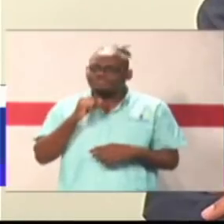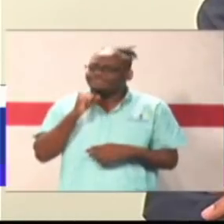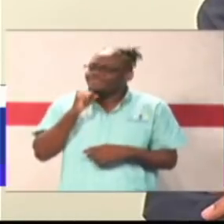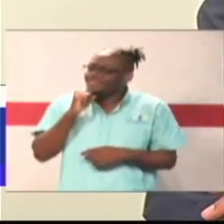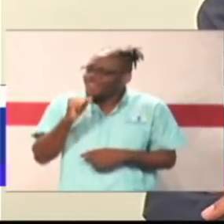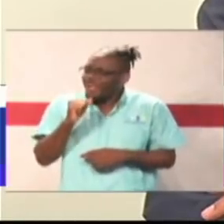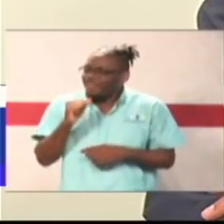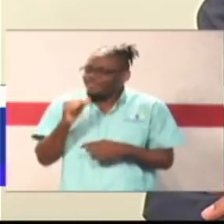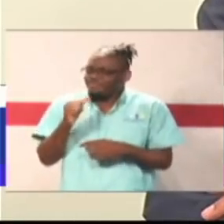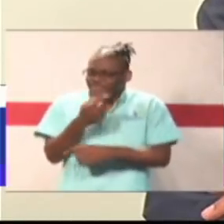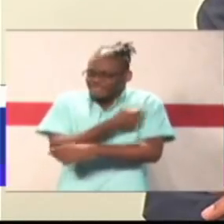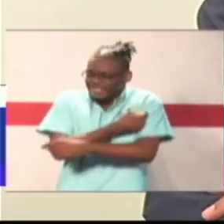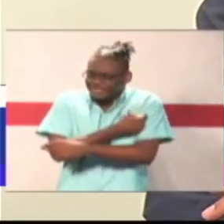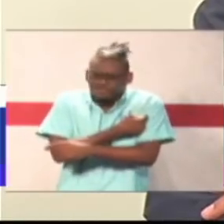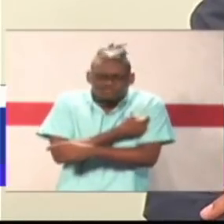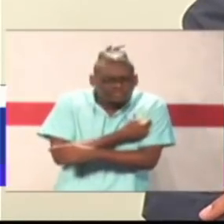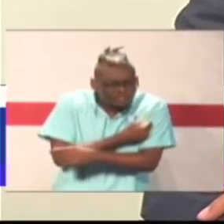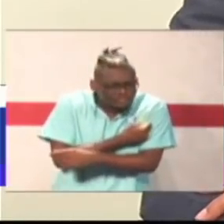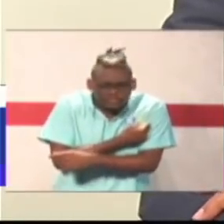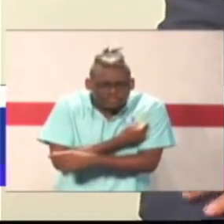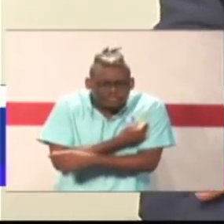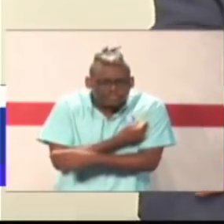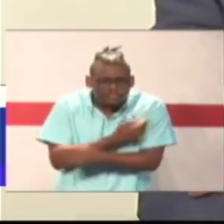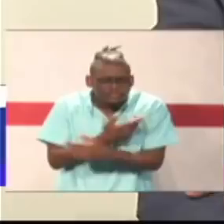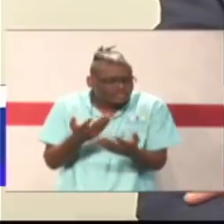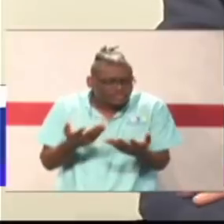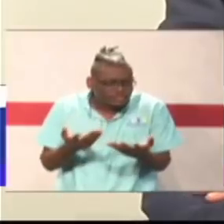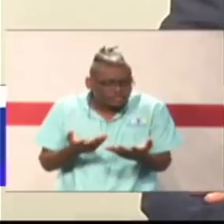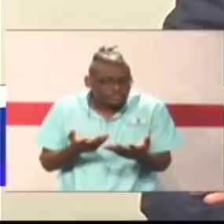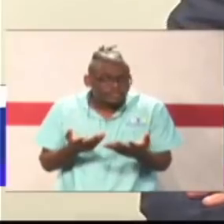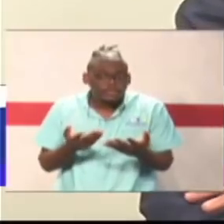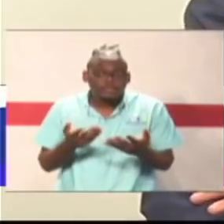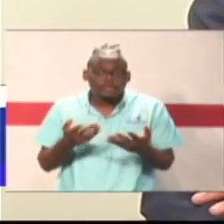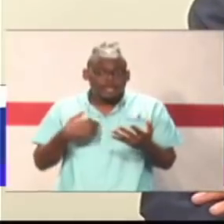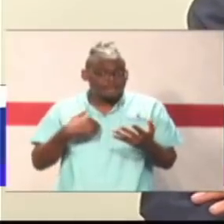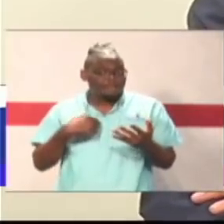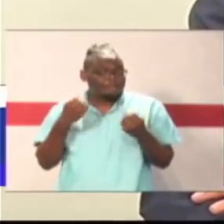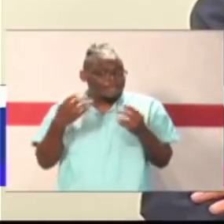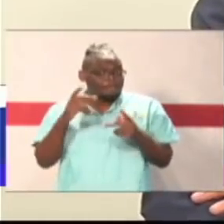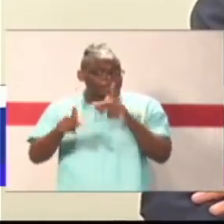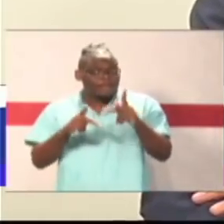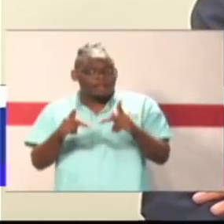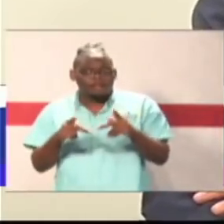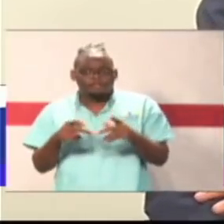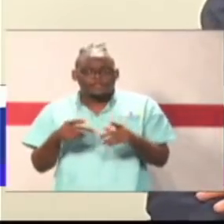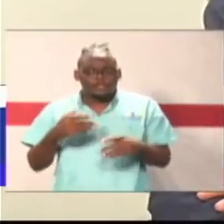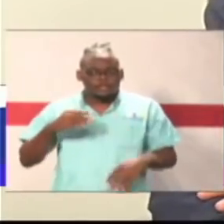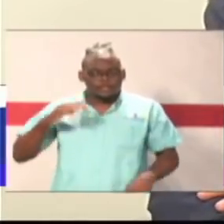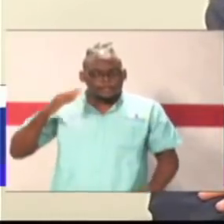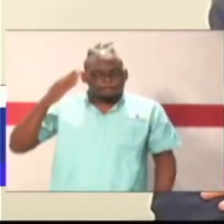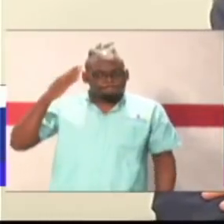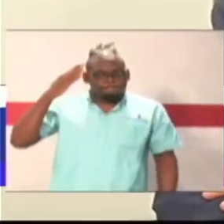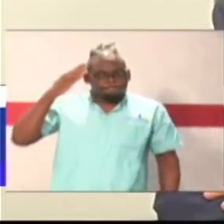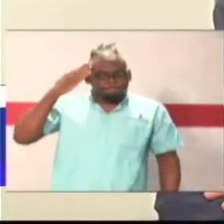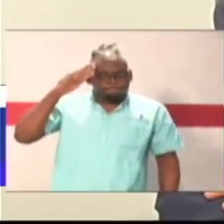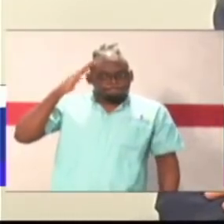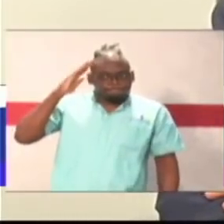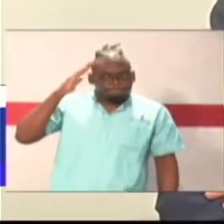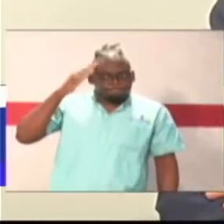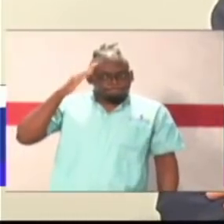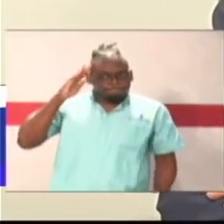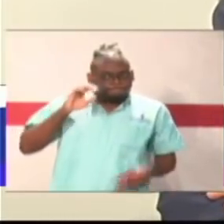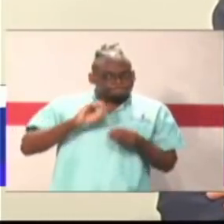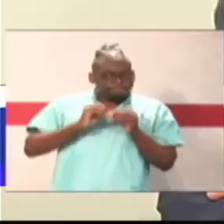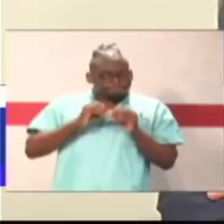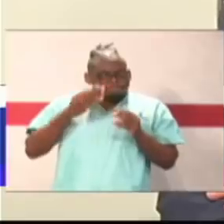because many people don't know their health status. They don't know their numbers. They don't know